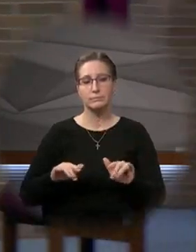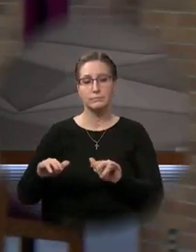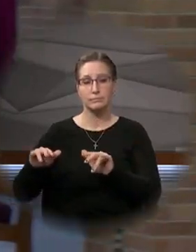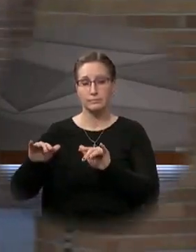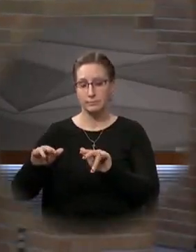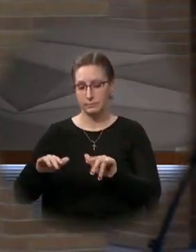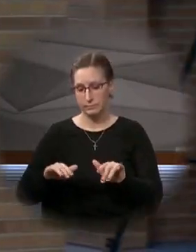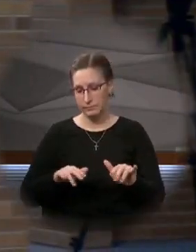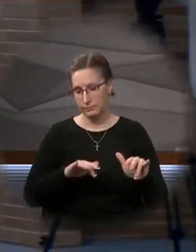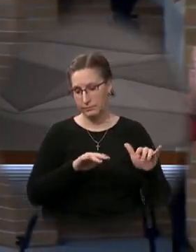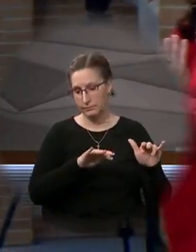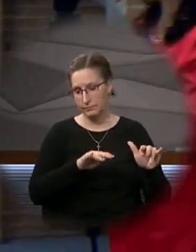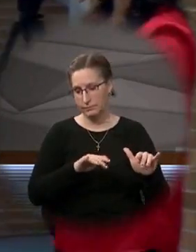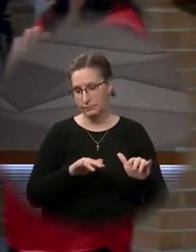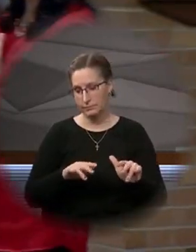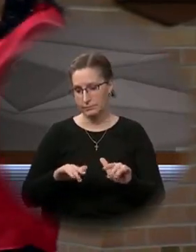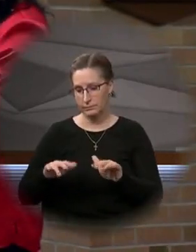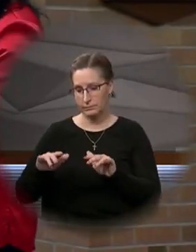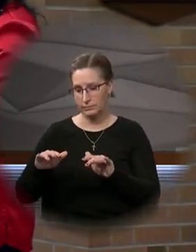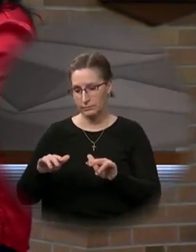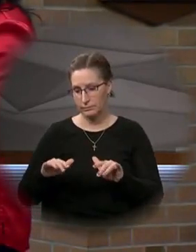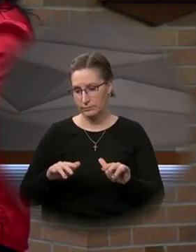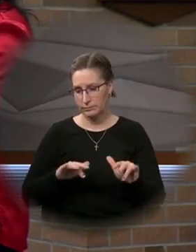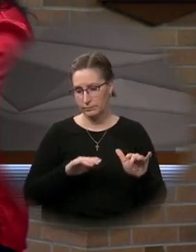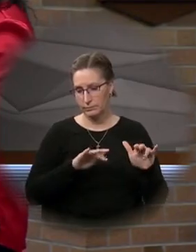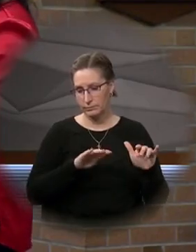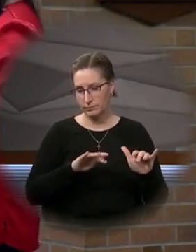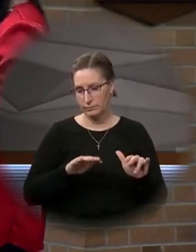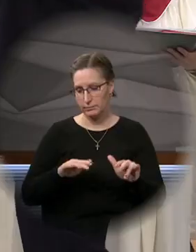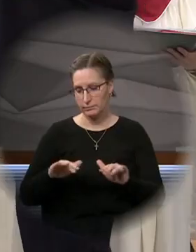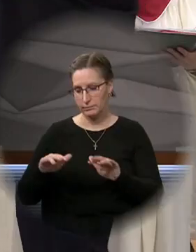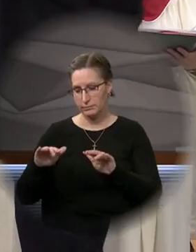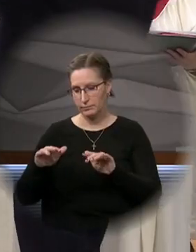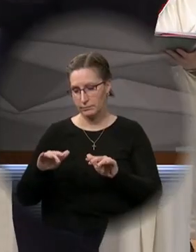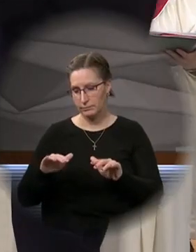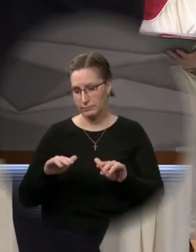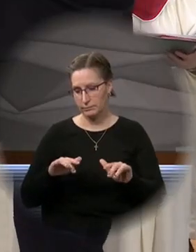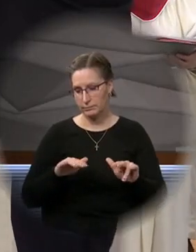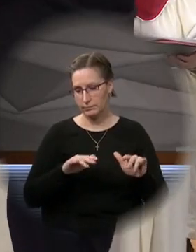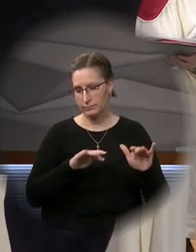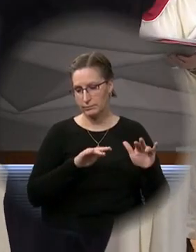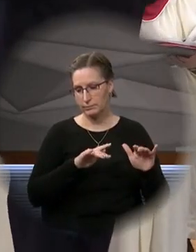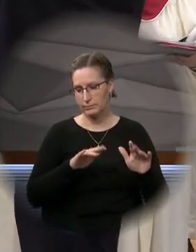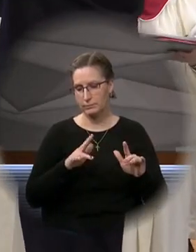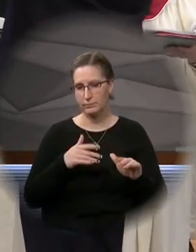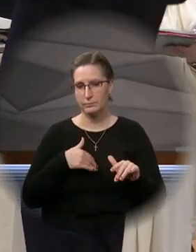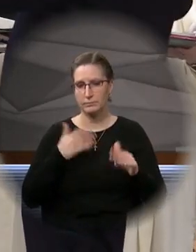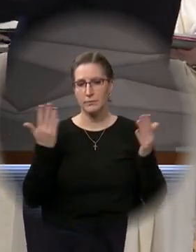world.